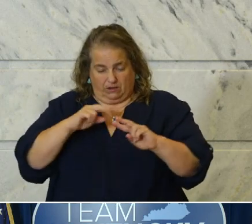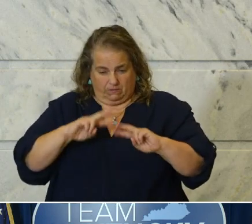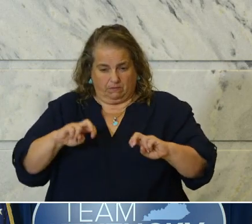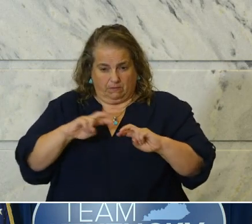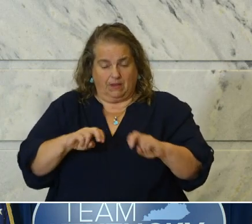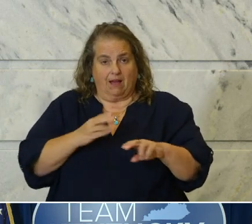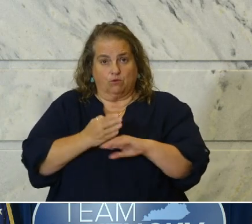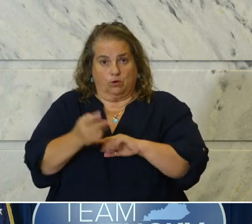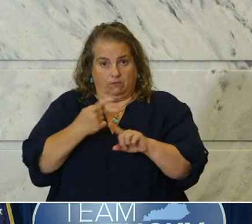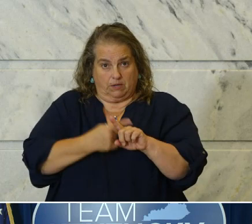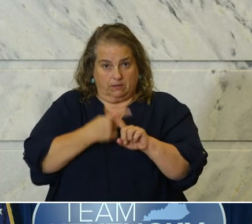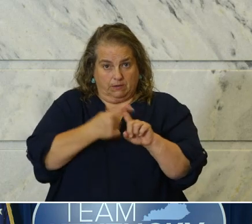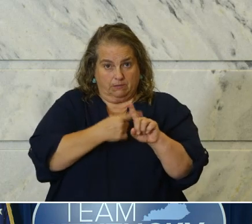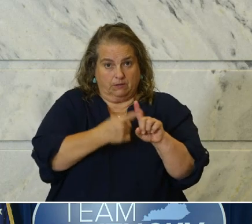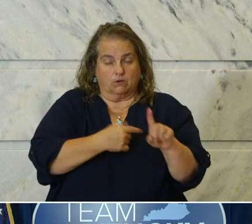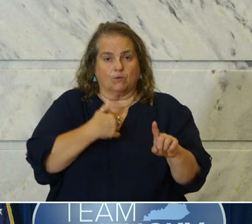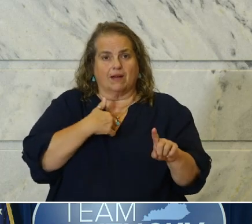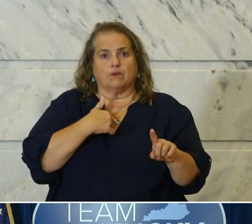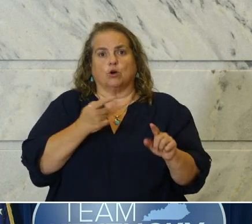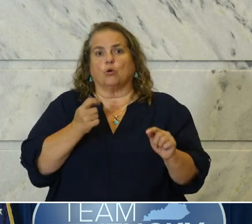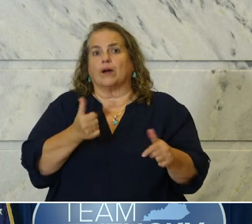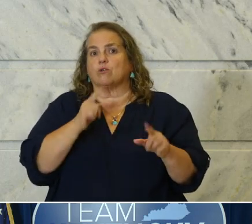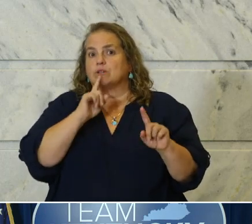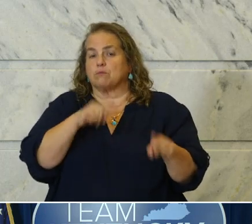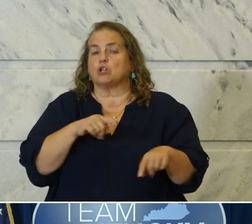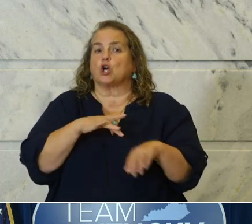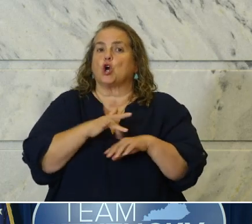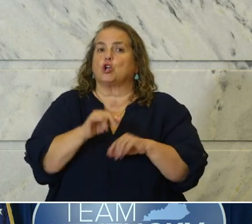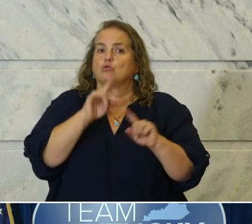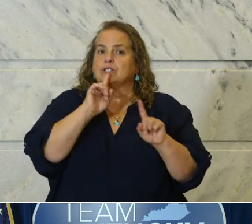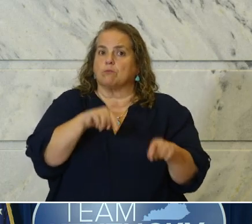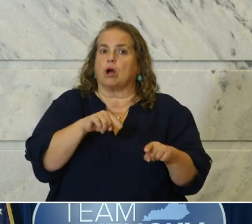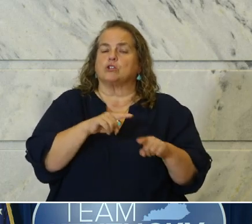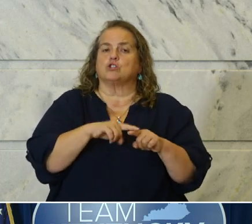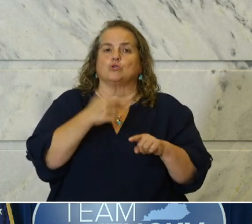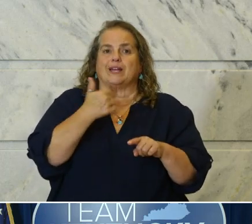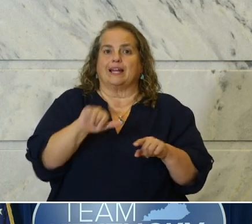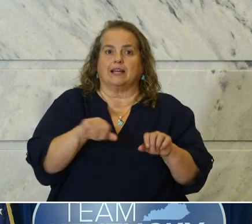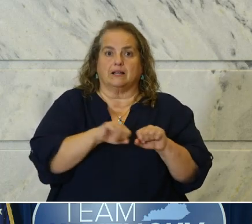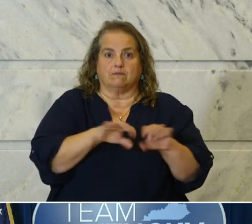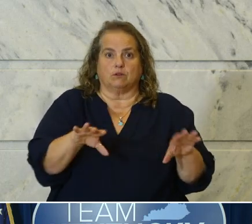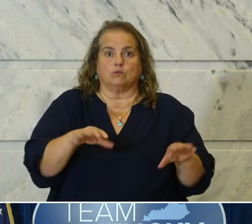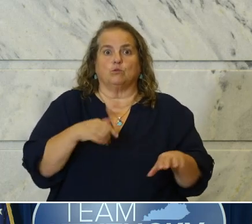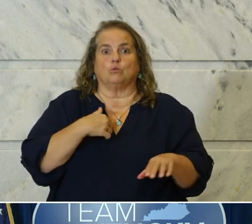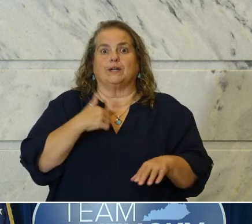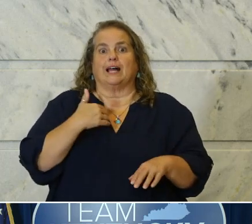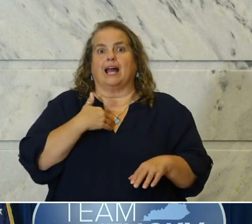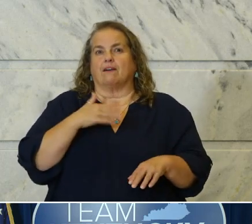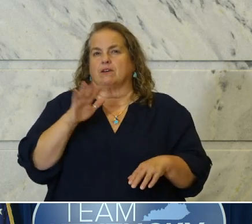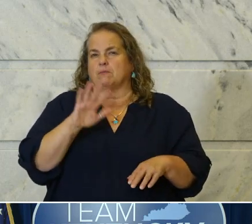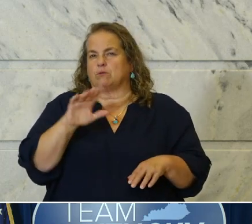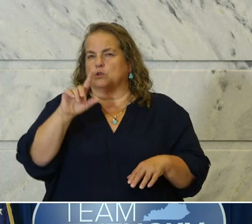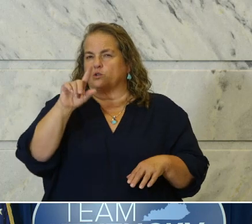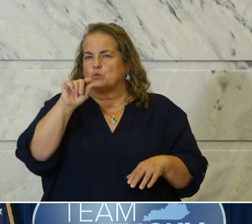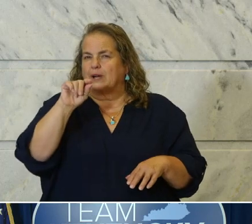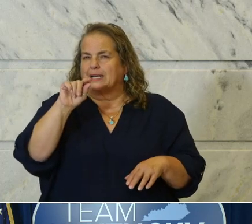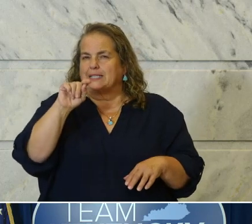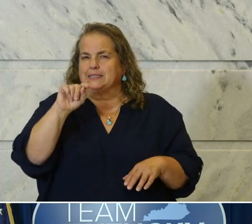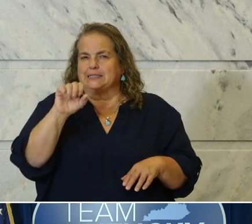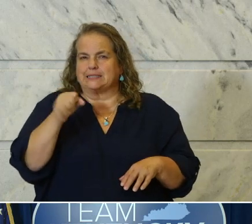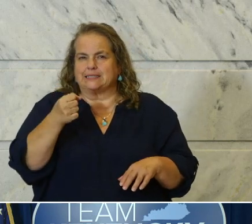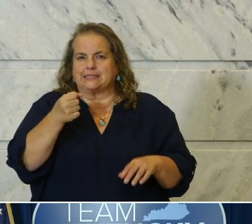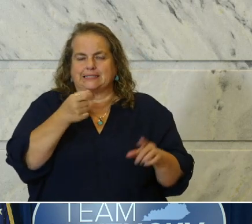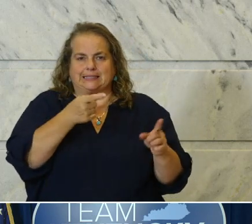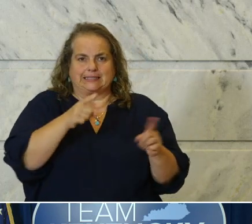these months where we had a very quick response, an early response, we end up in about the 20s for incidents.